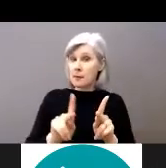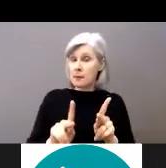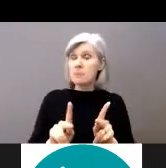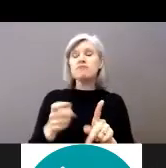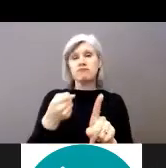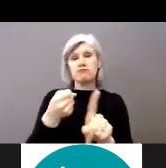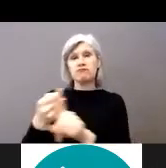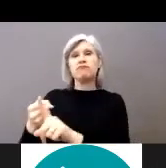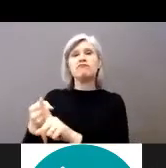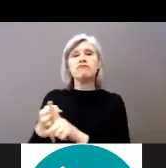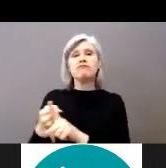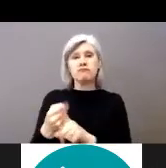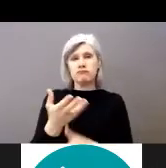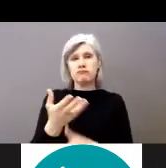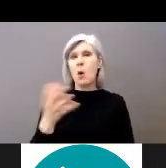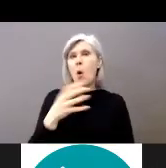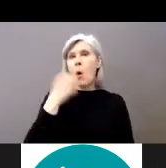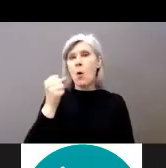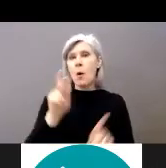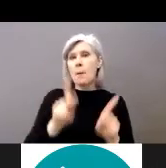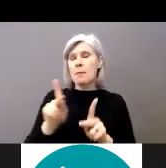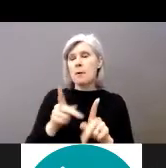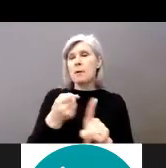attributed to simply ageism.